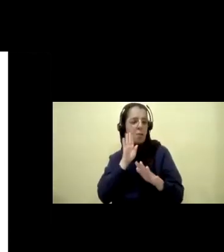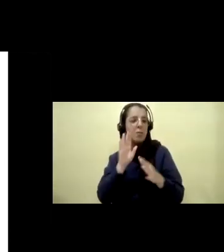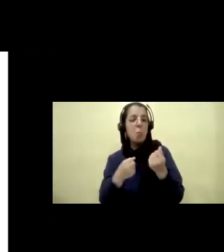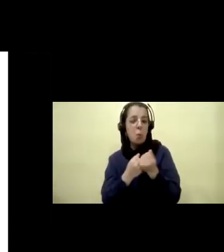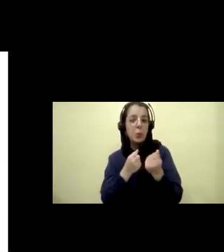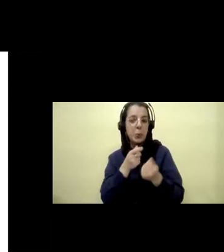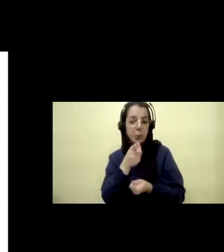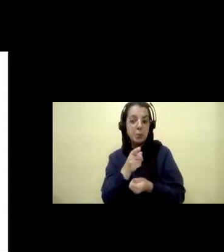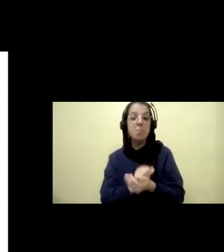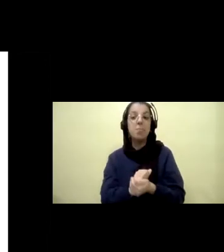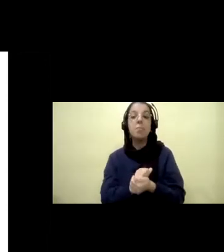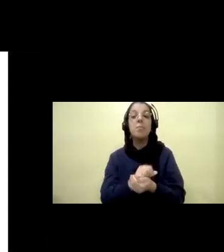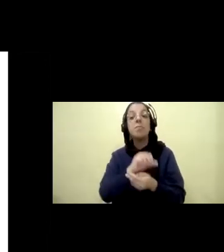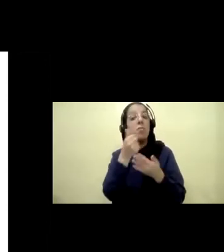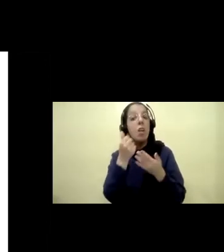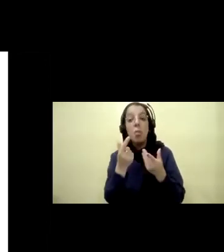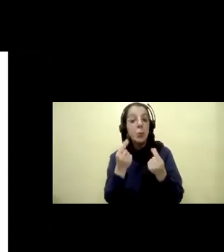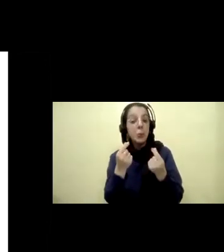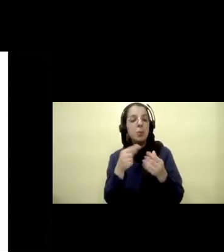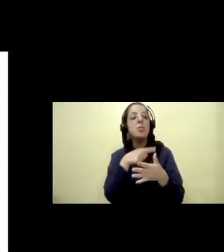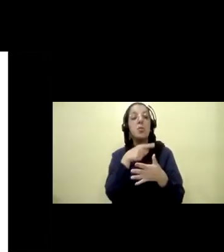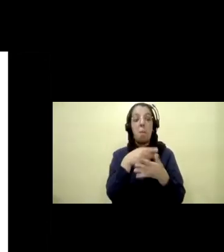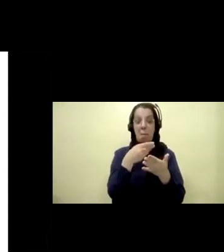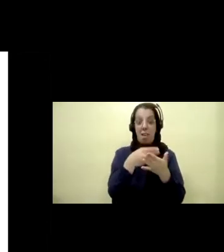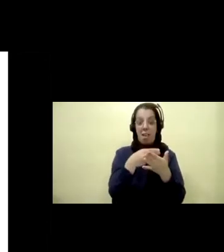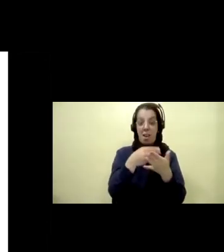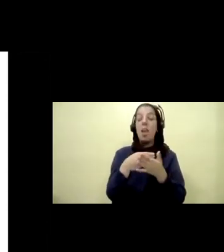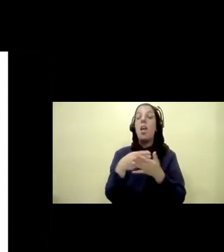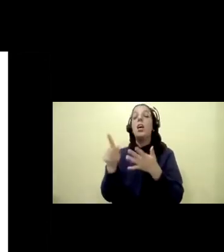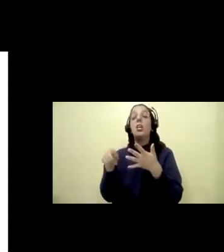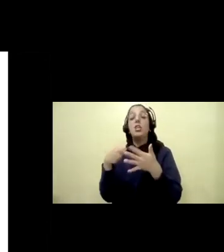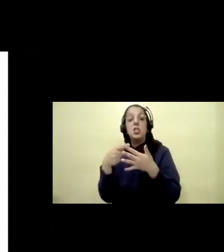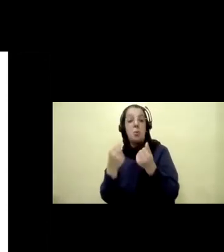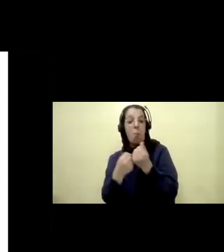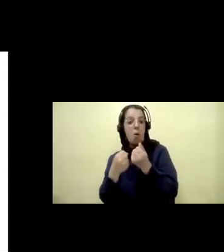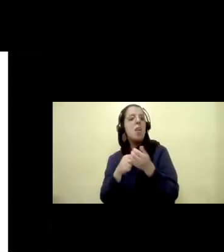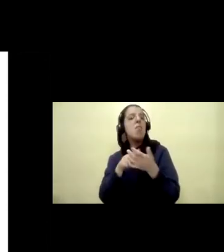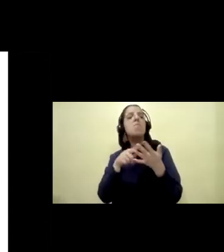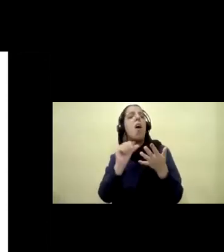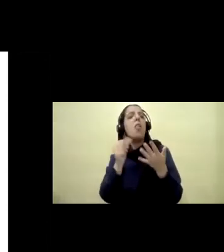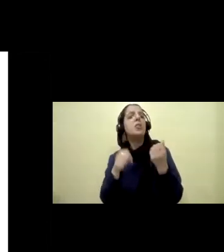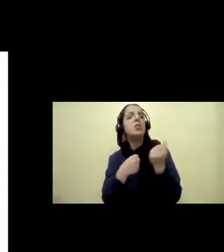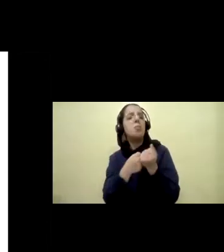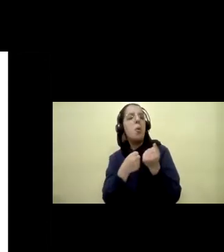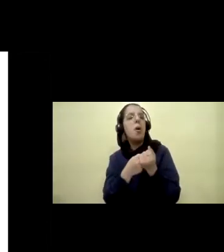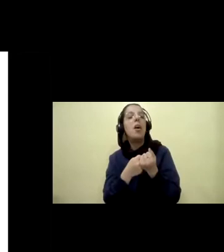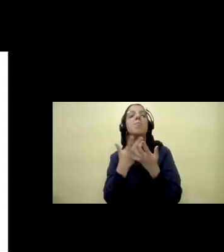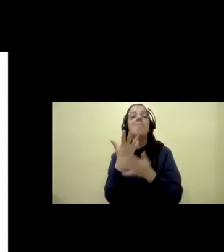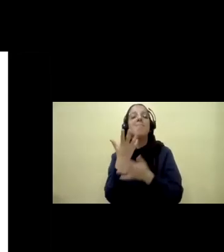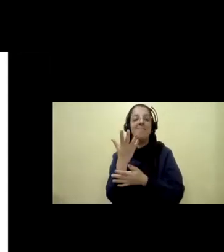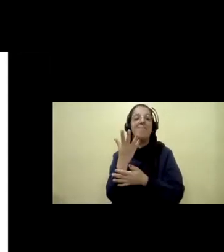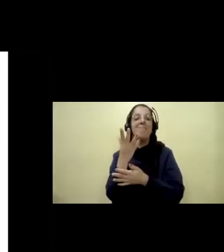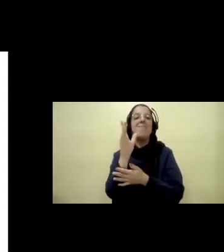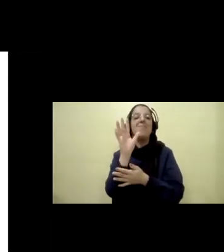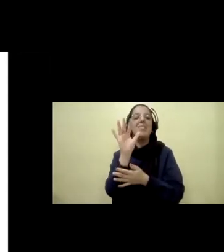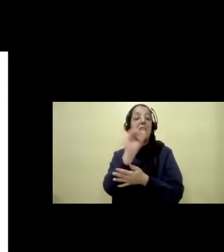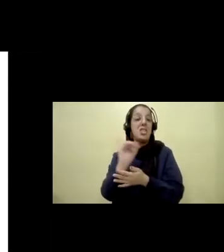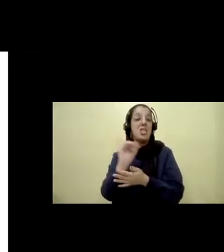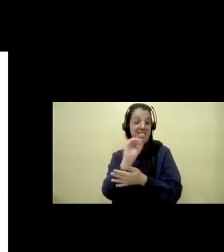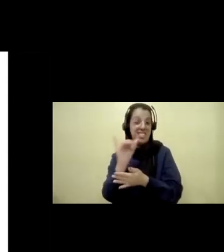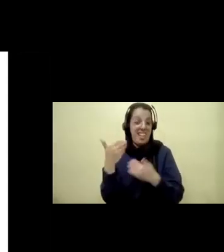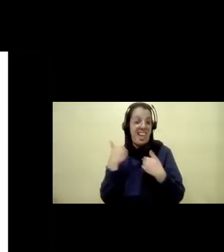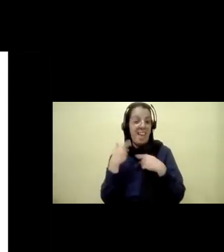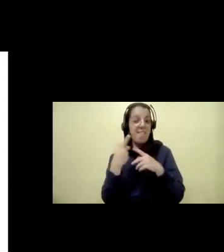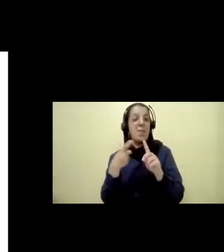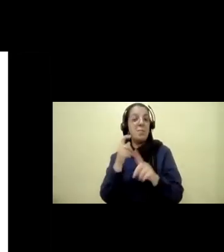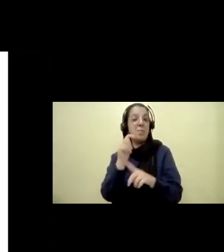What else do you get? Well, you get general liability insurance that will be paid for by Toronto Arts Council. So we will cover you